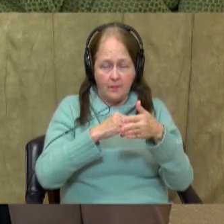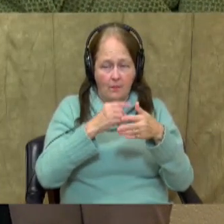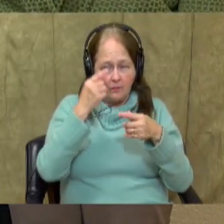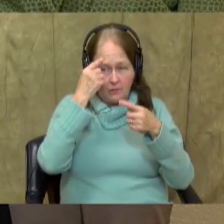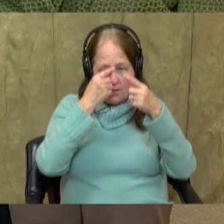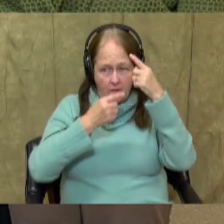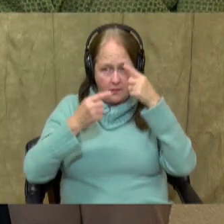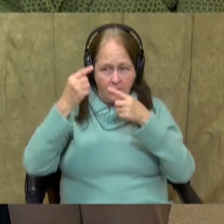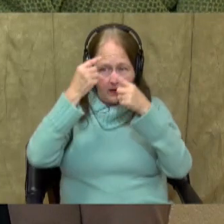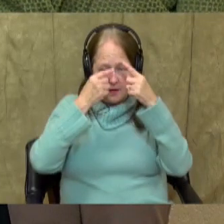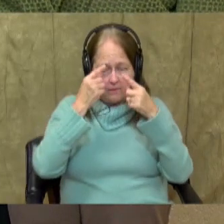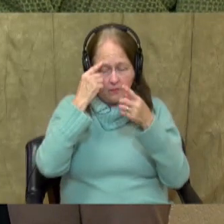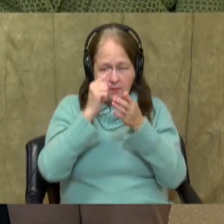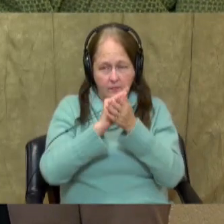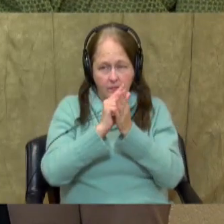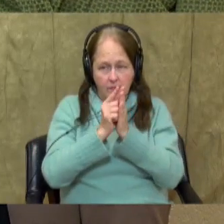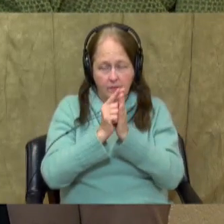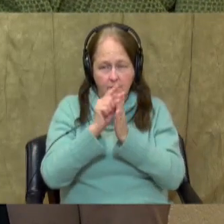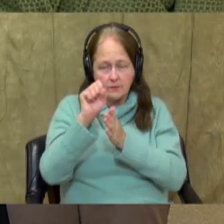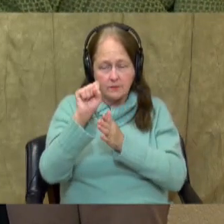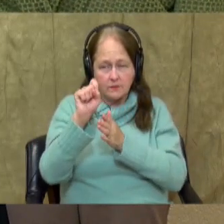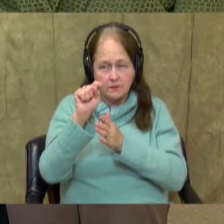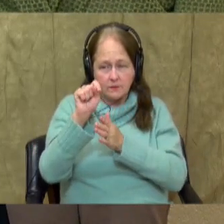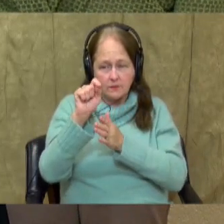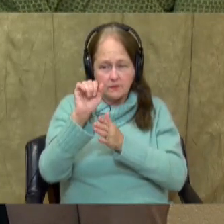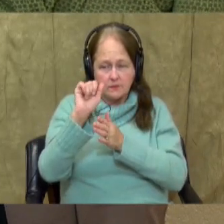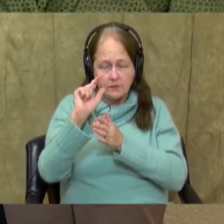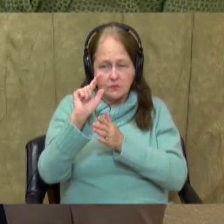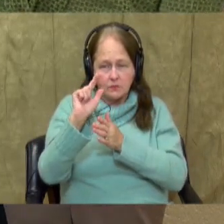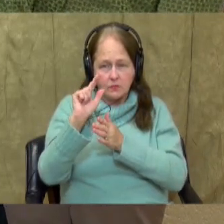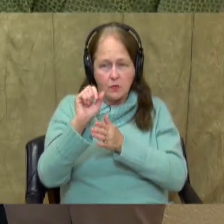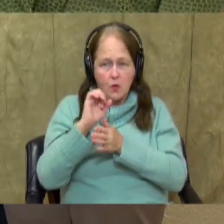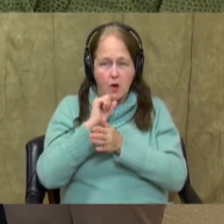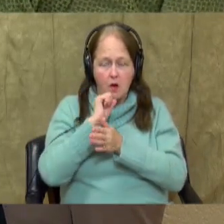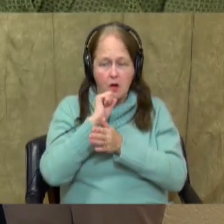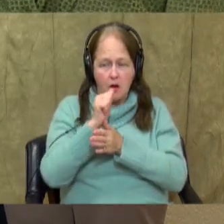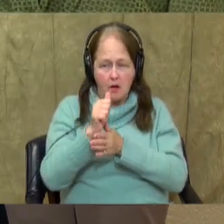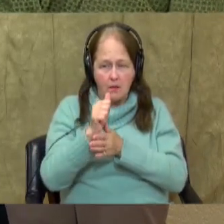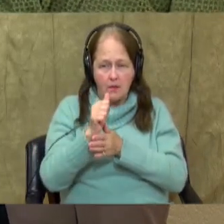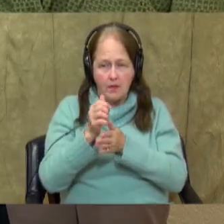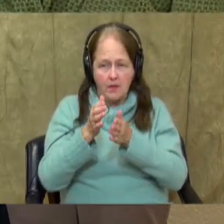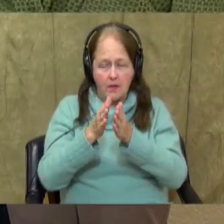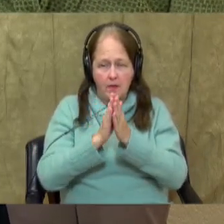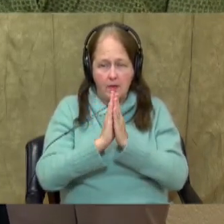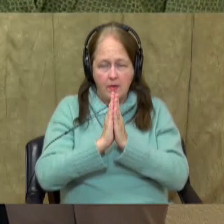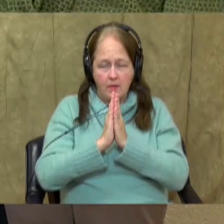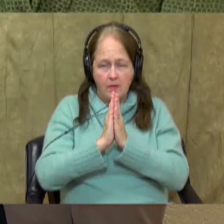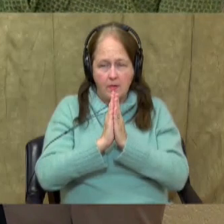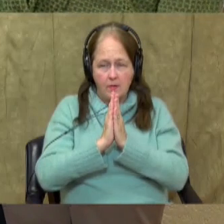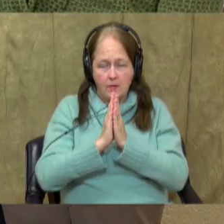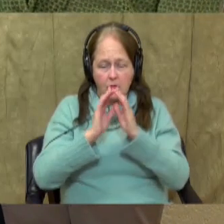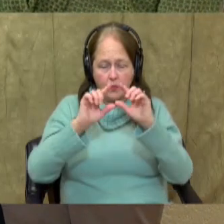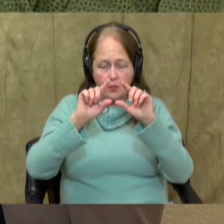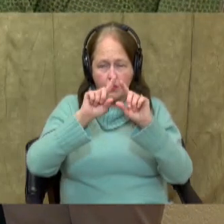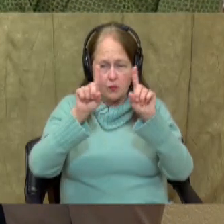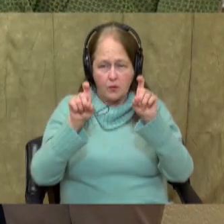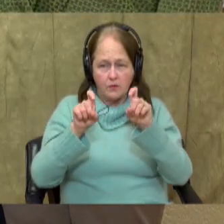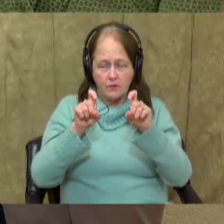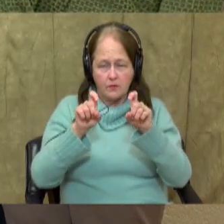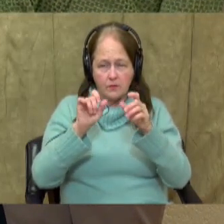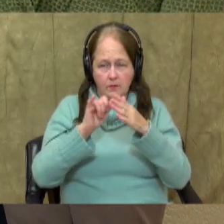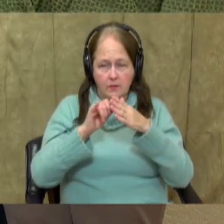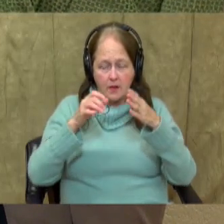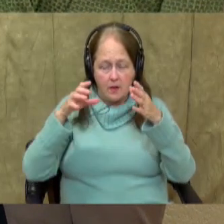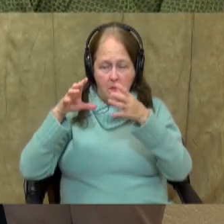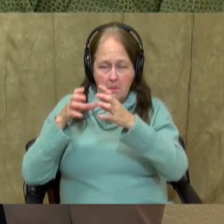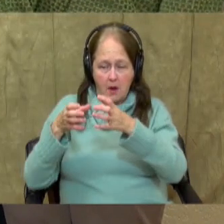Think about it for a second. Would it be statistical or not statistical? Ask yourself the questions. Is there